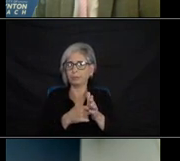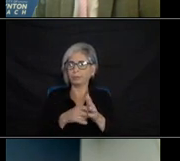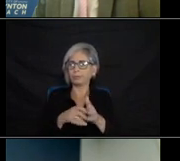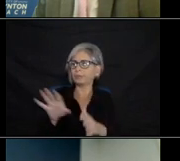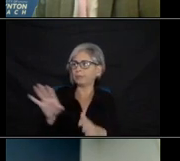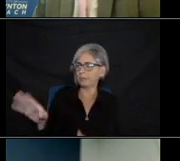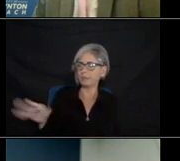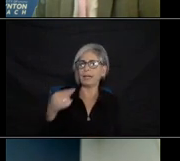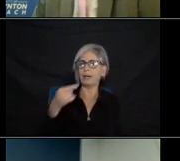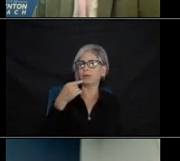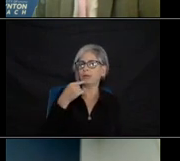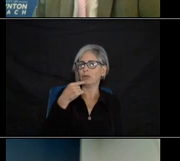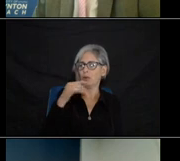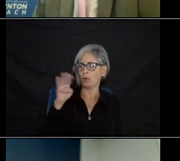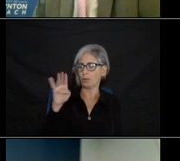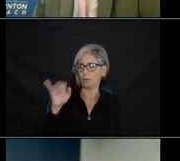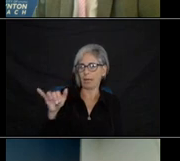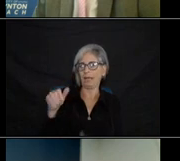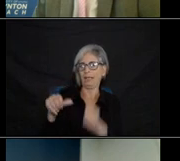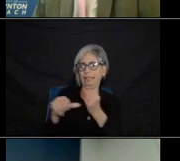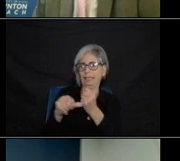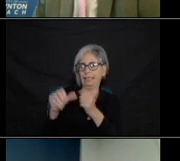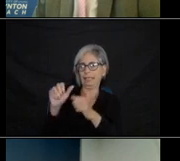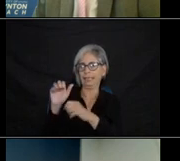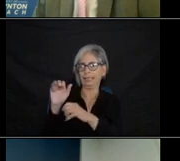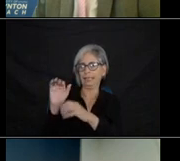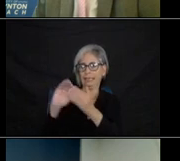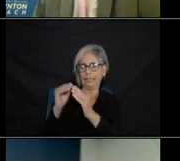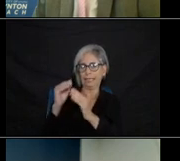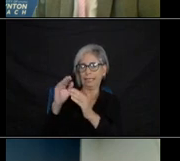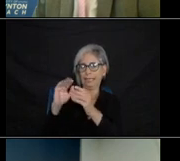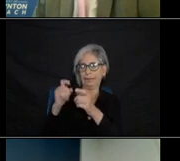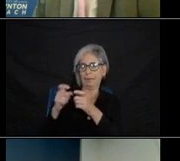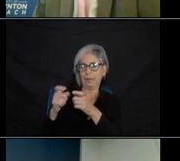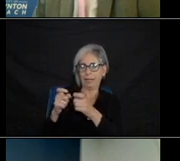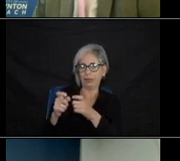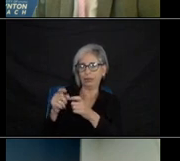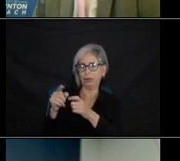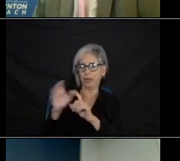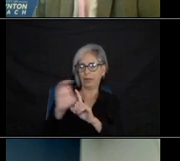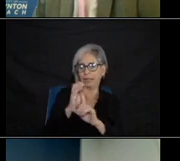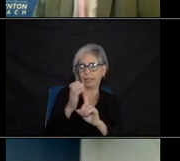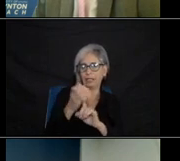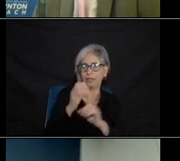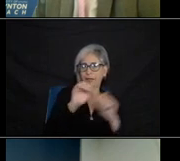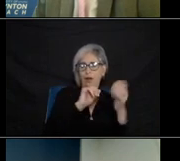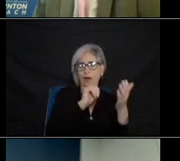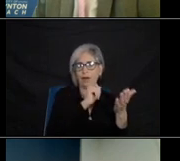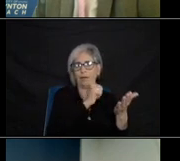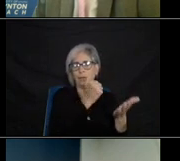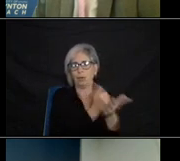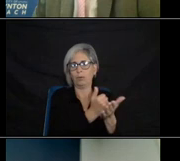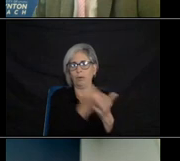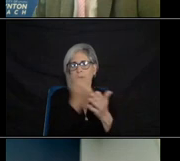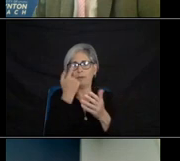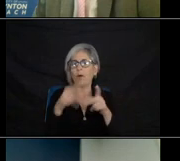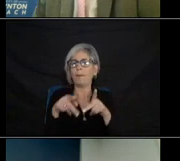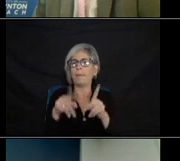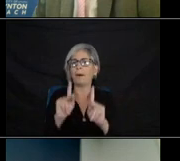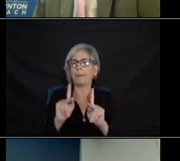what I was told by the assistant city manager, according to the conditions of approval for permitting.